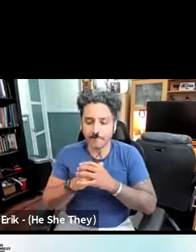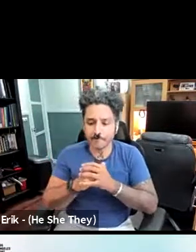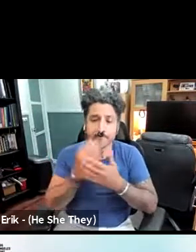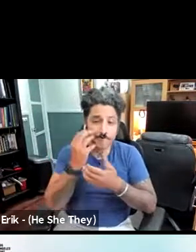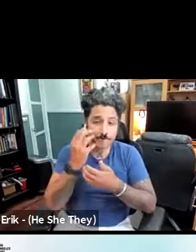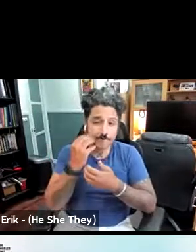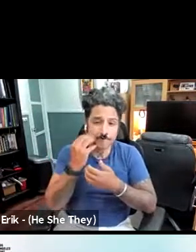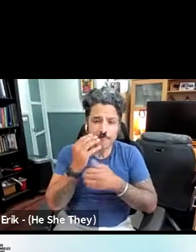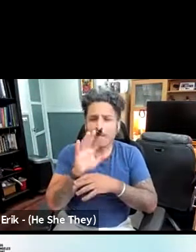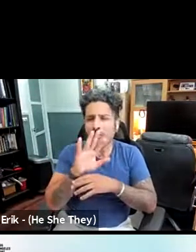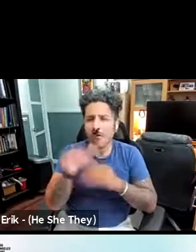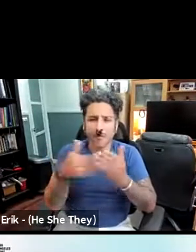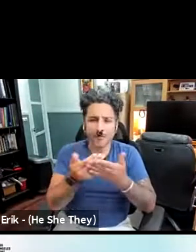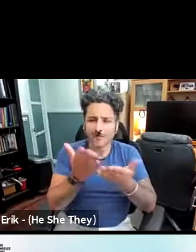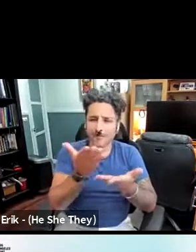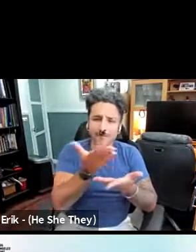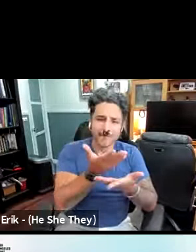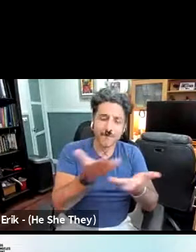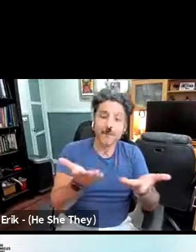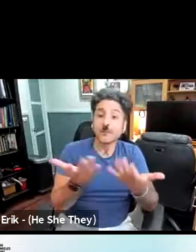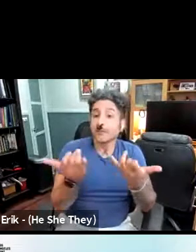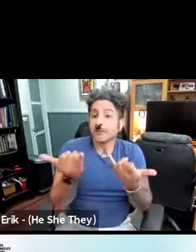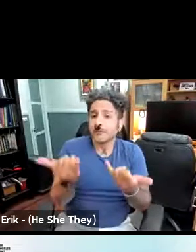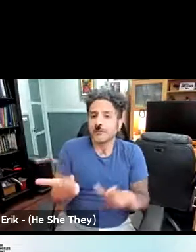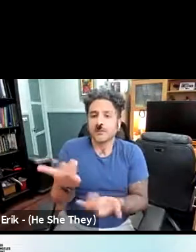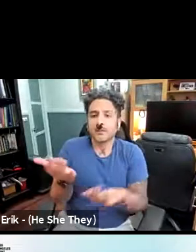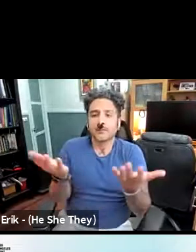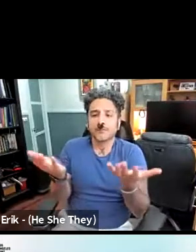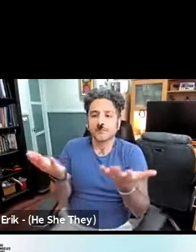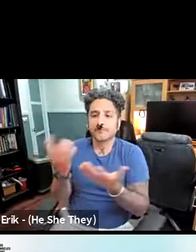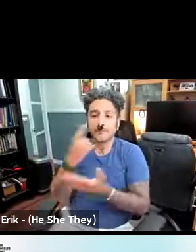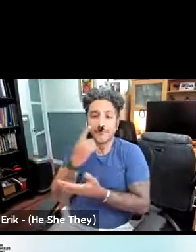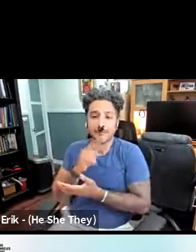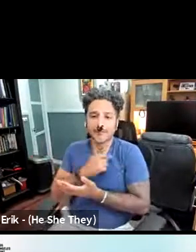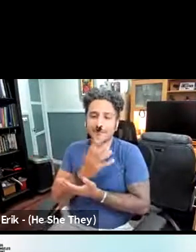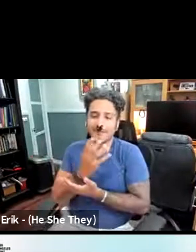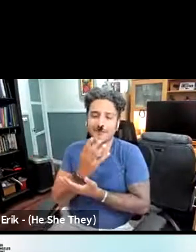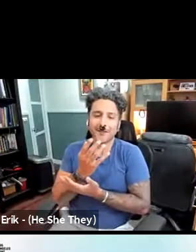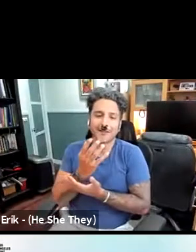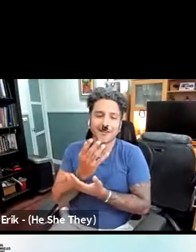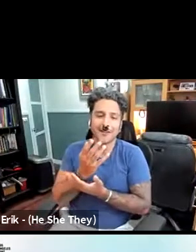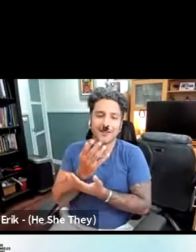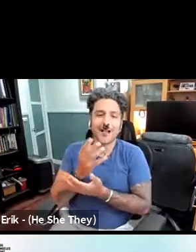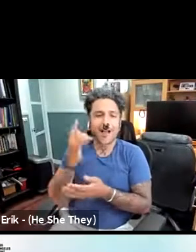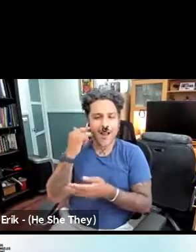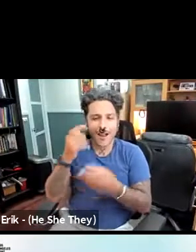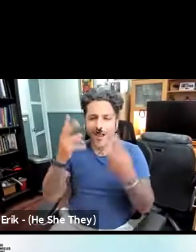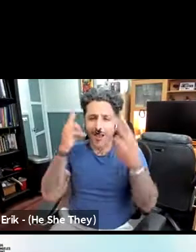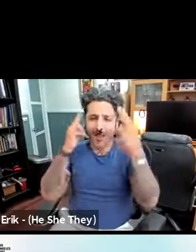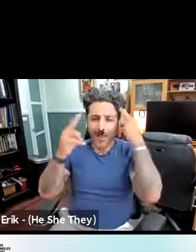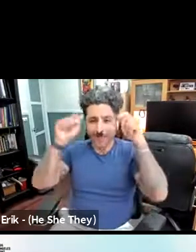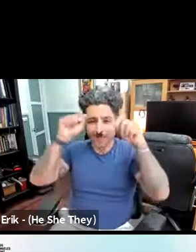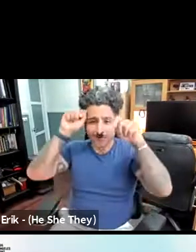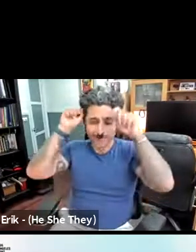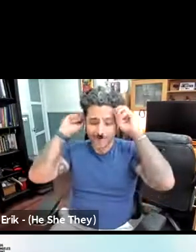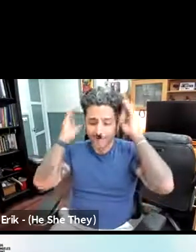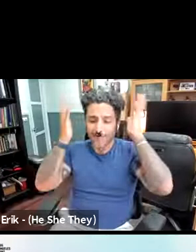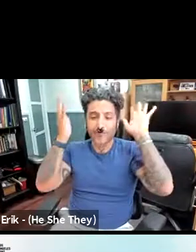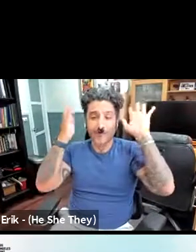experience all of that. So right now it looks like getting a fresh retwist and a lineup.